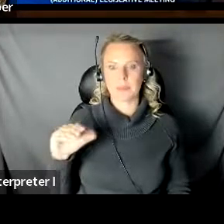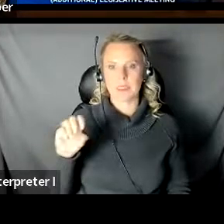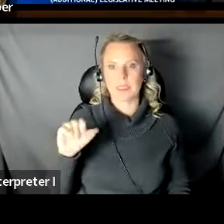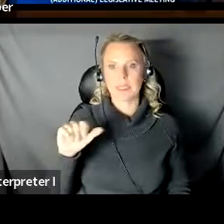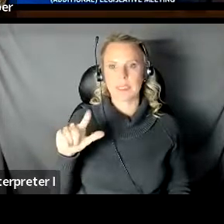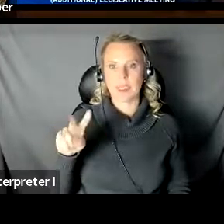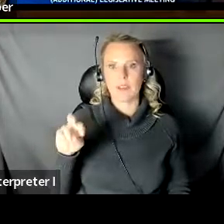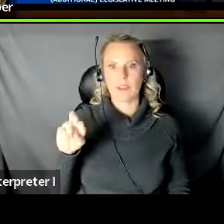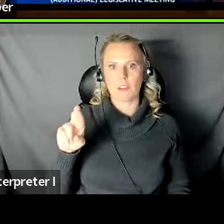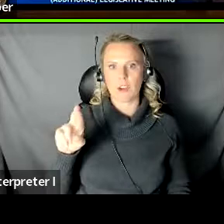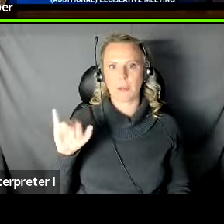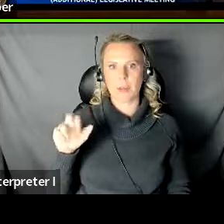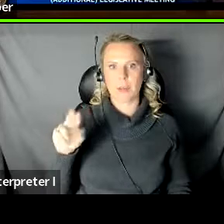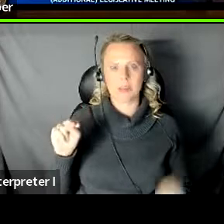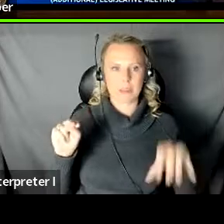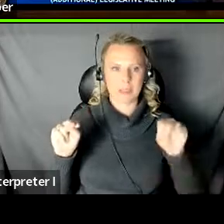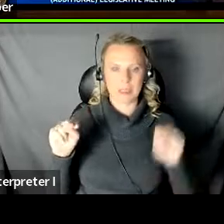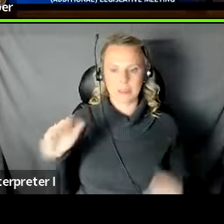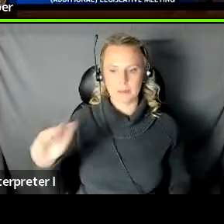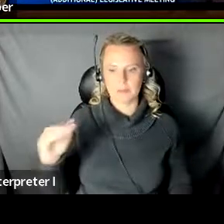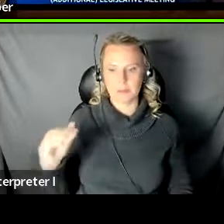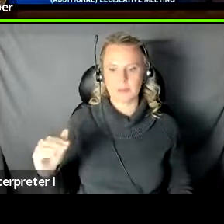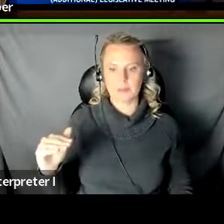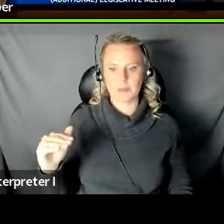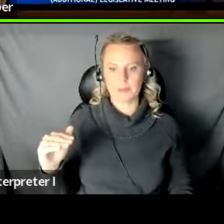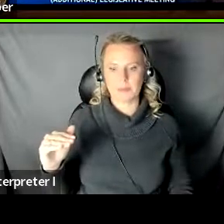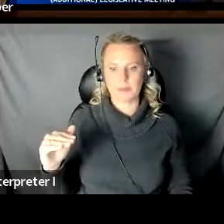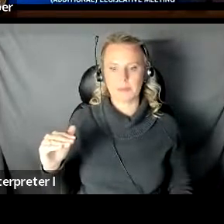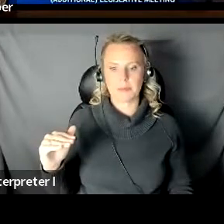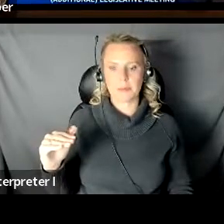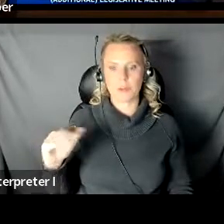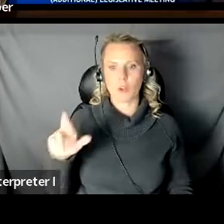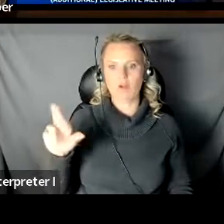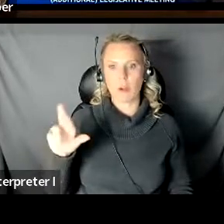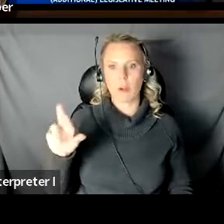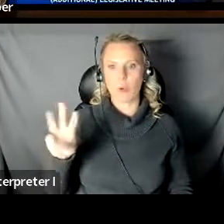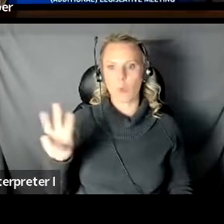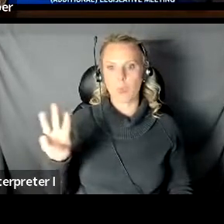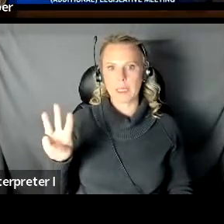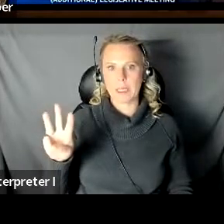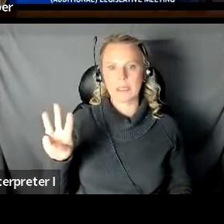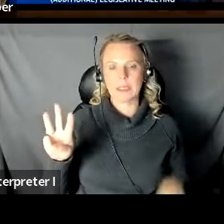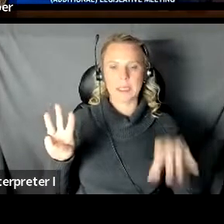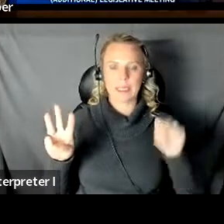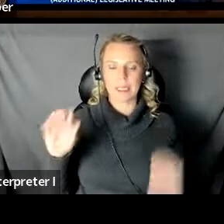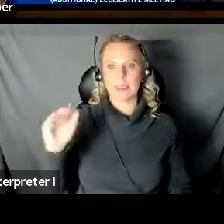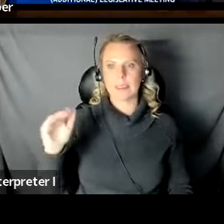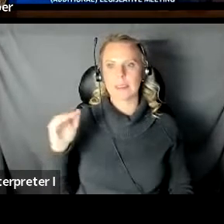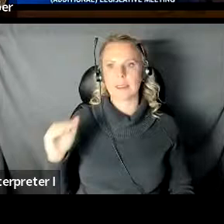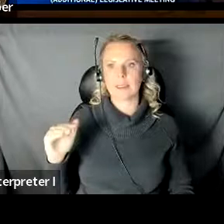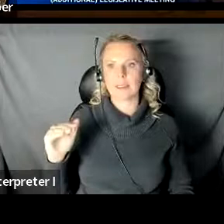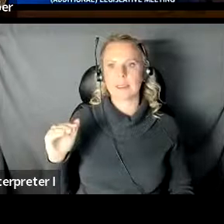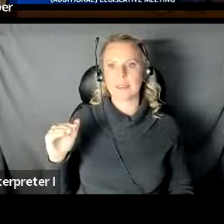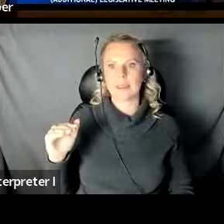Silverman. Yes. Councilmember Silverman votes yes. Councilmember Robert White. Yes.